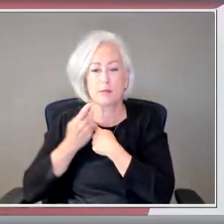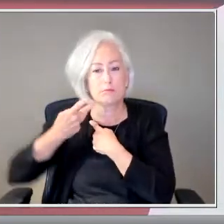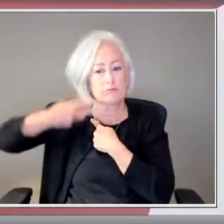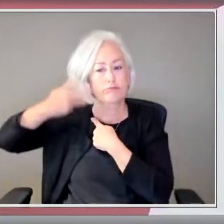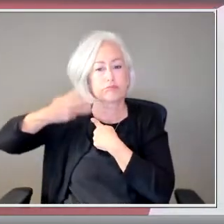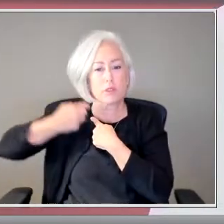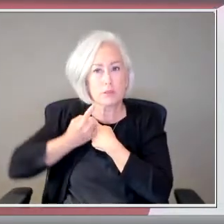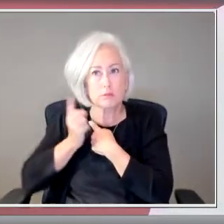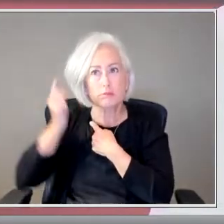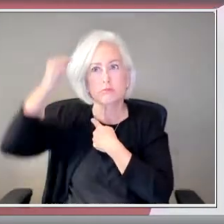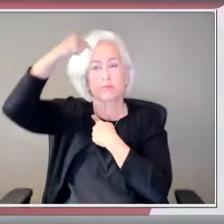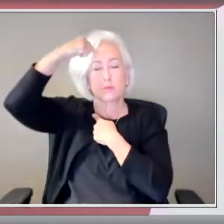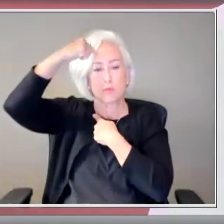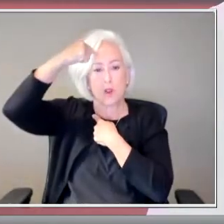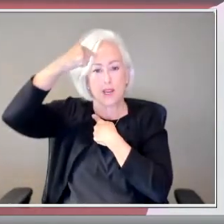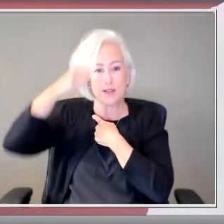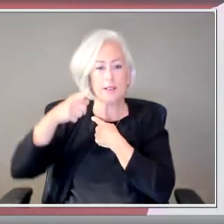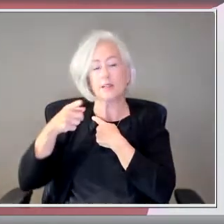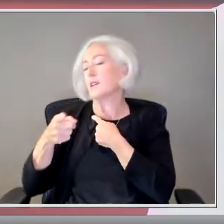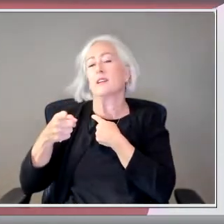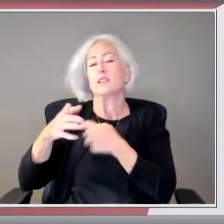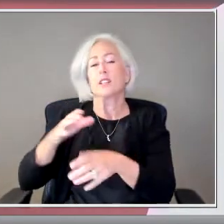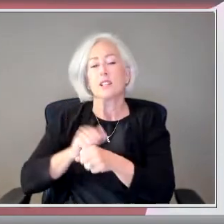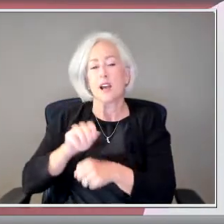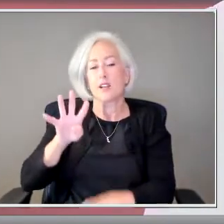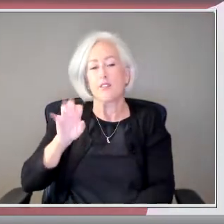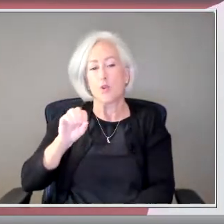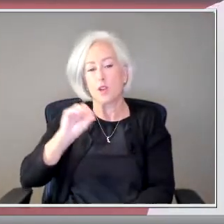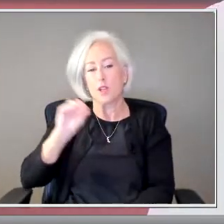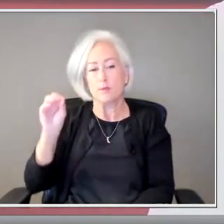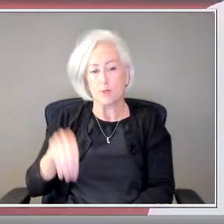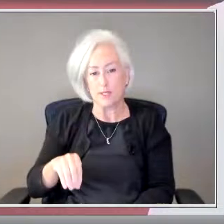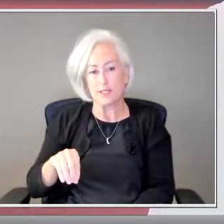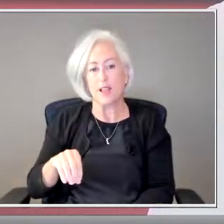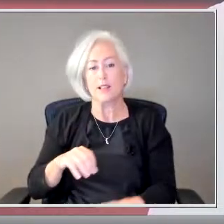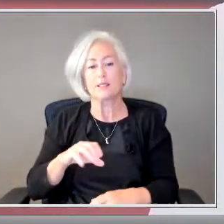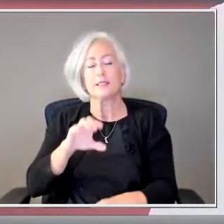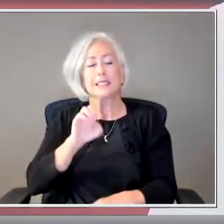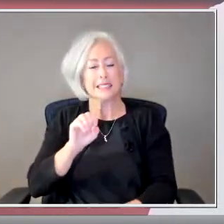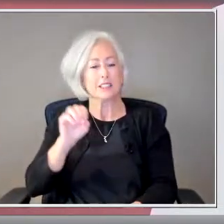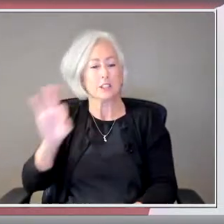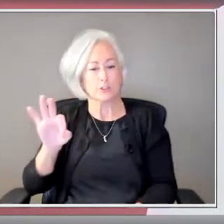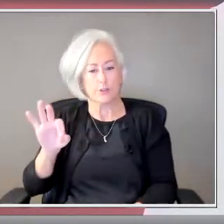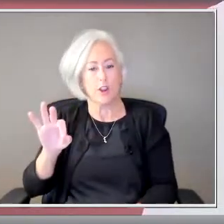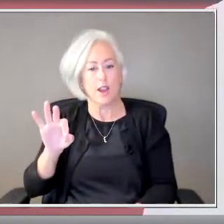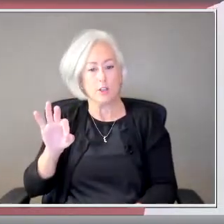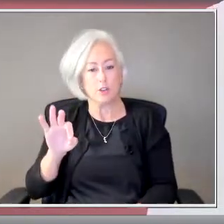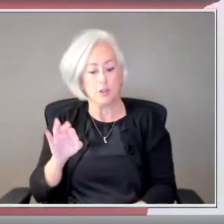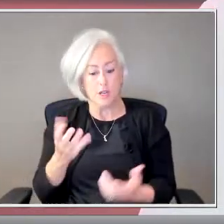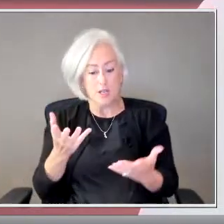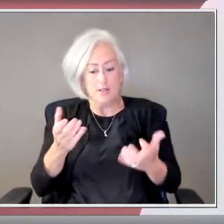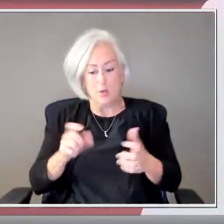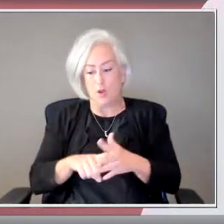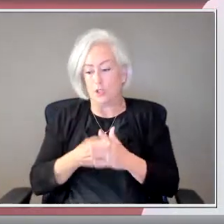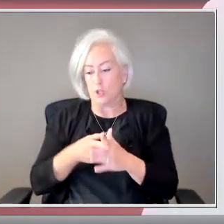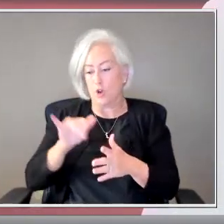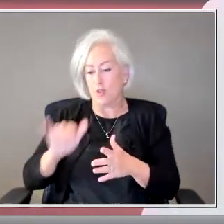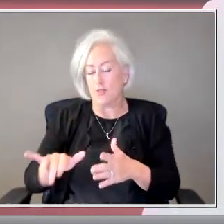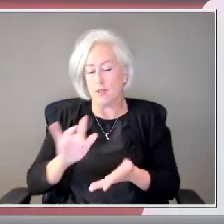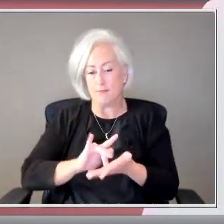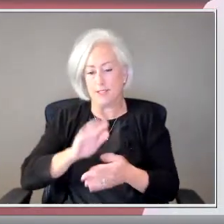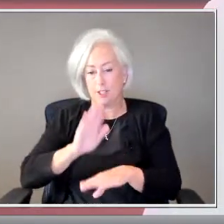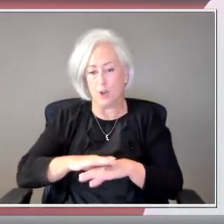saw her on Tuesday. They want to start chemo, adriamycin on Thursday. So